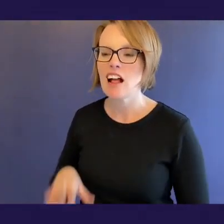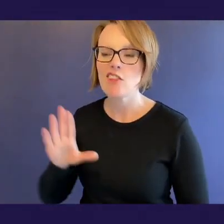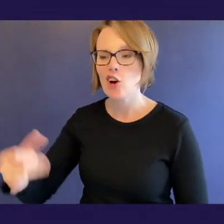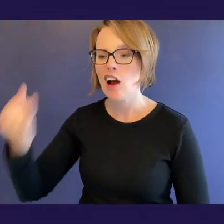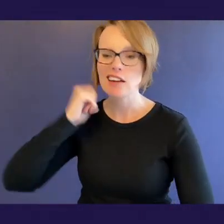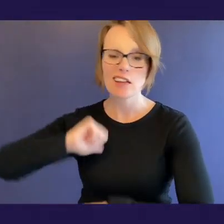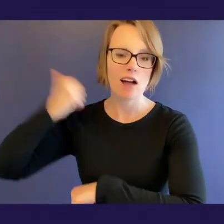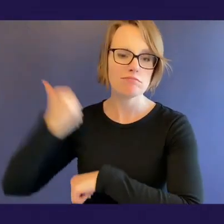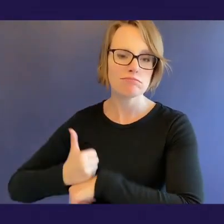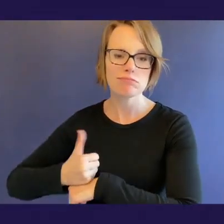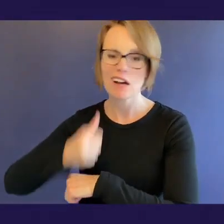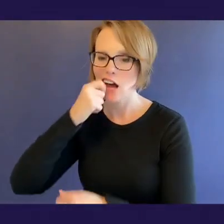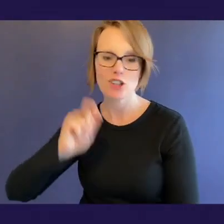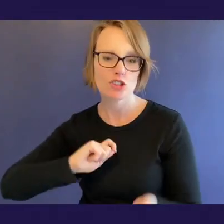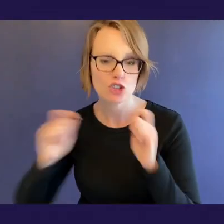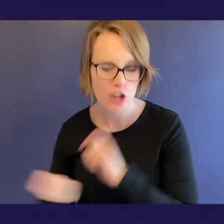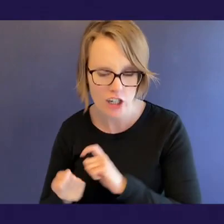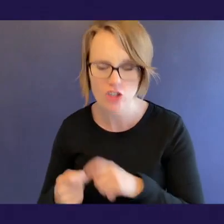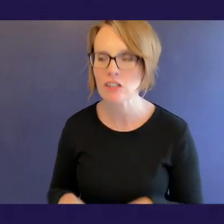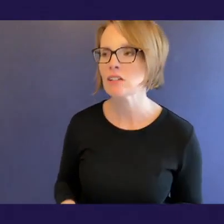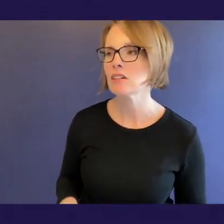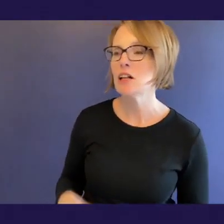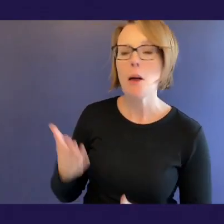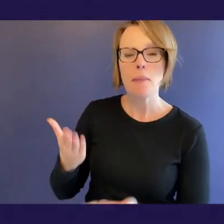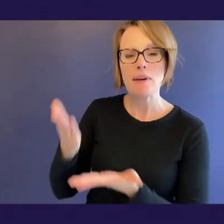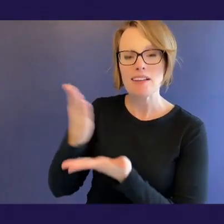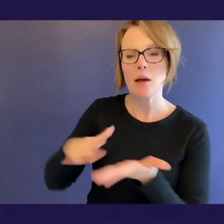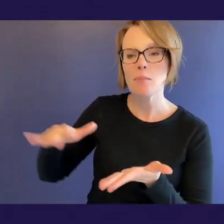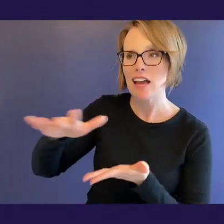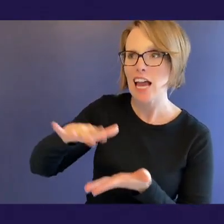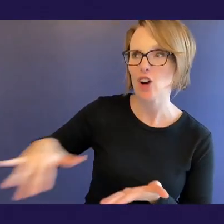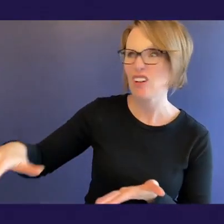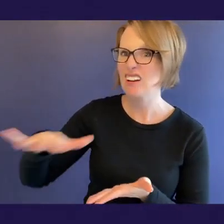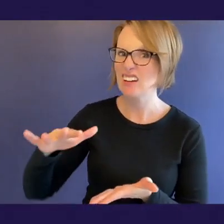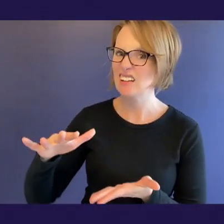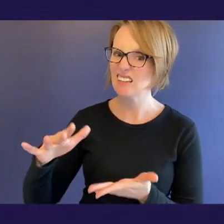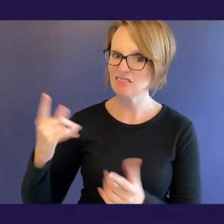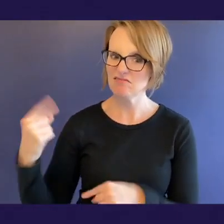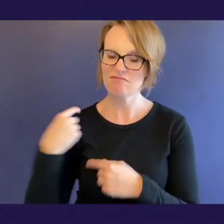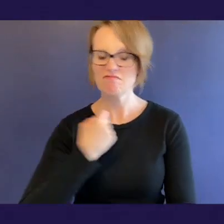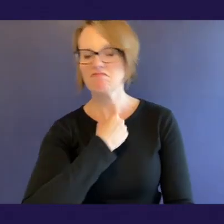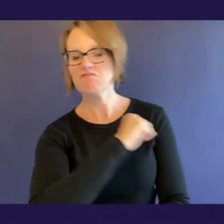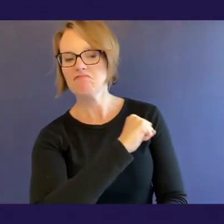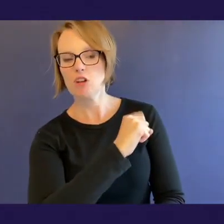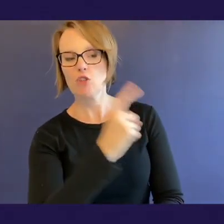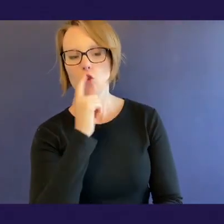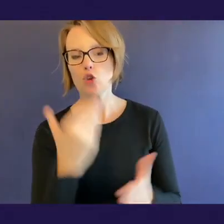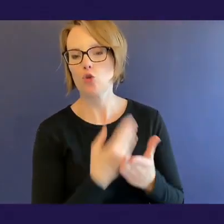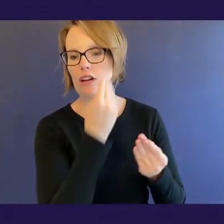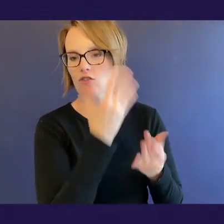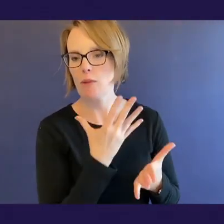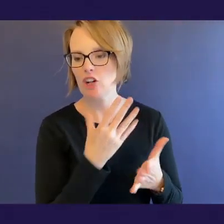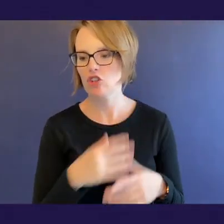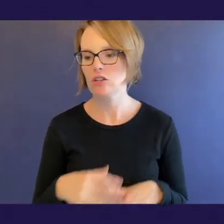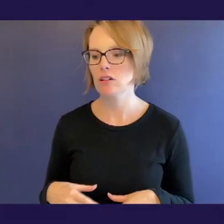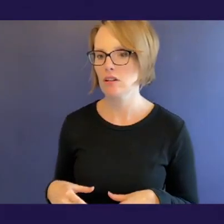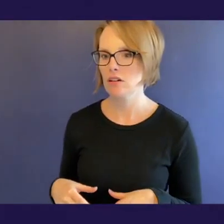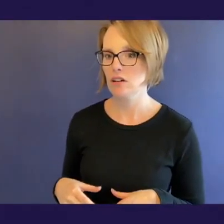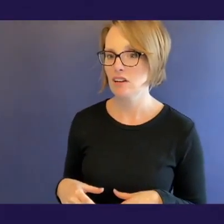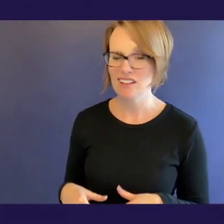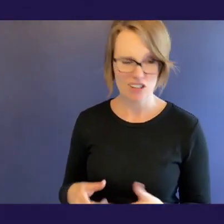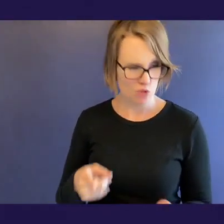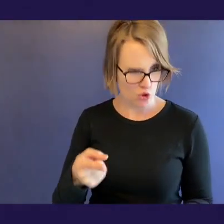and have been not really open to other information. Any other thoughts